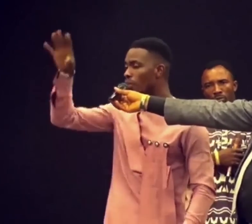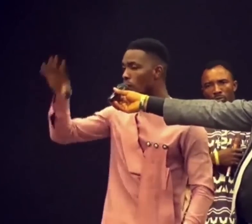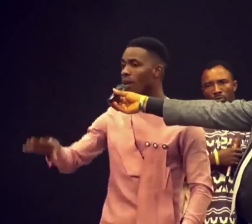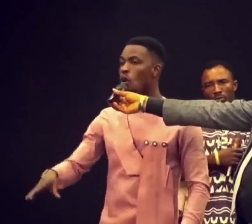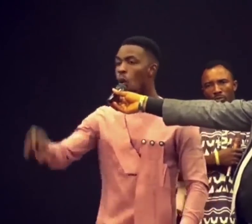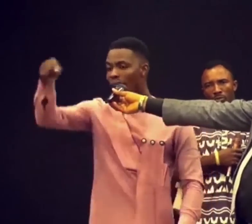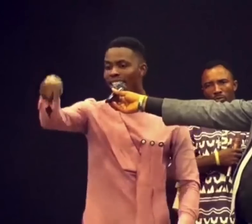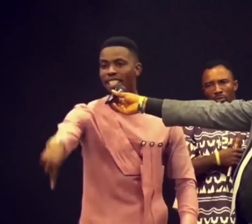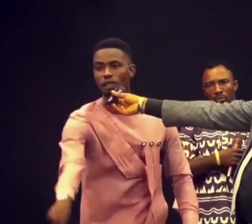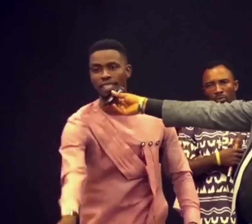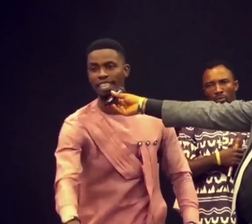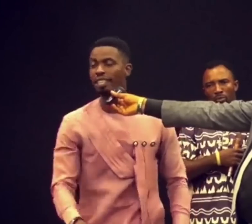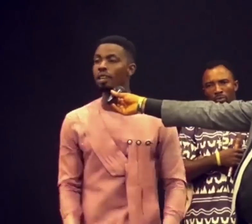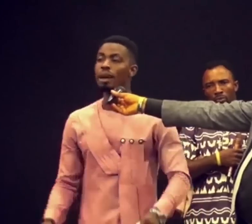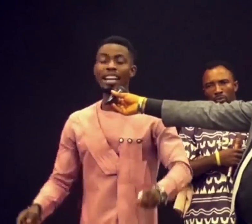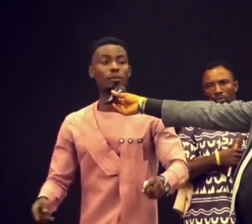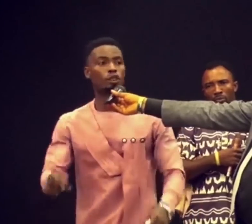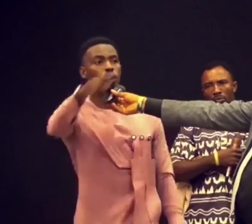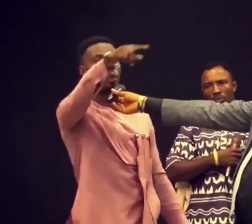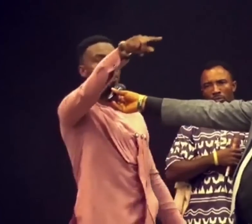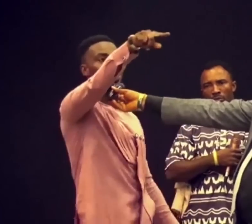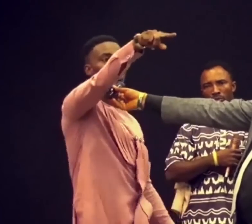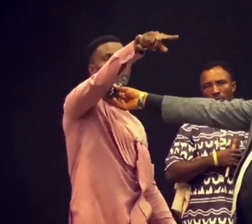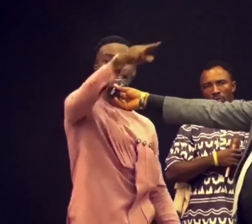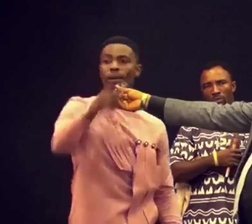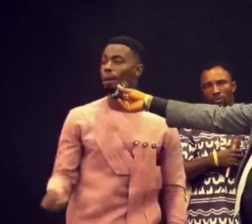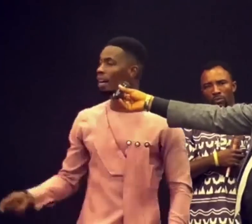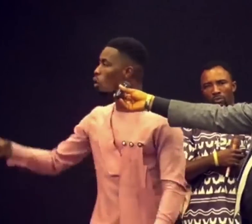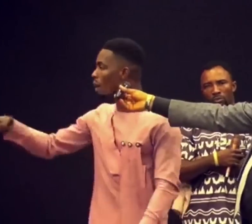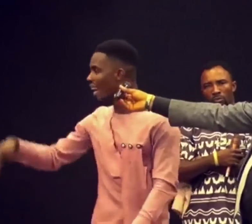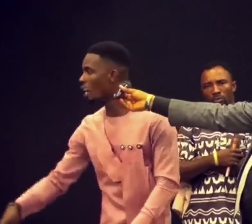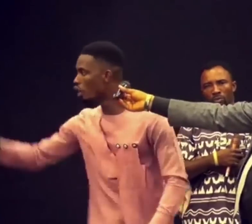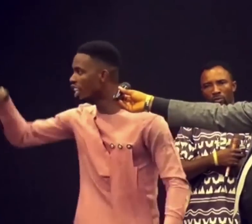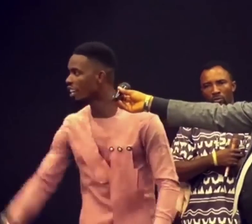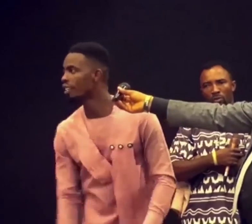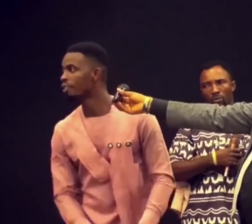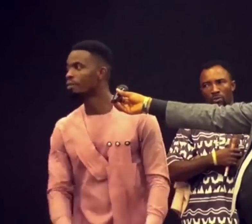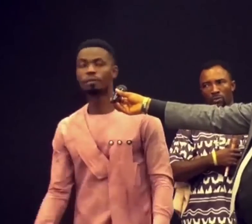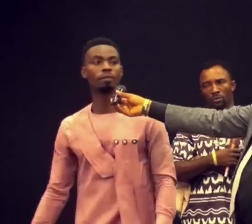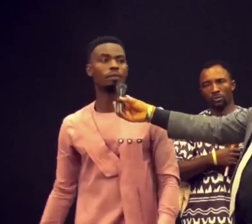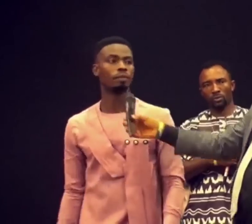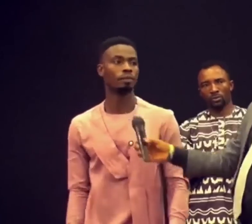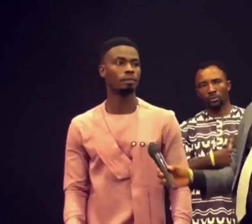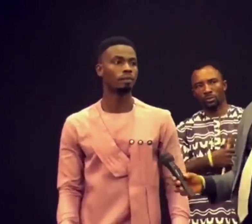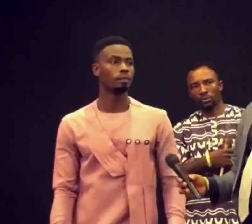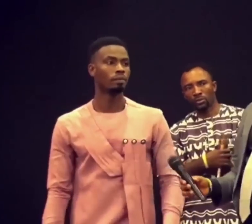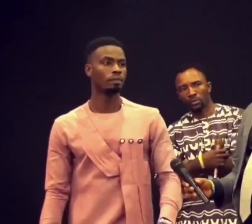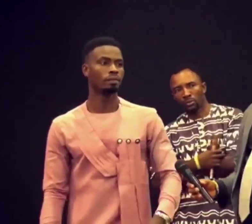baba se bi oba o ma rise ni ose yi eni ti mo so yen lo wo white to wa nbe yen baba ko pe ale o ke hallelujah mi to wa